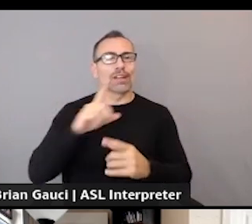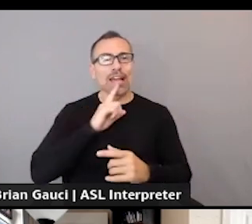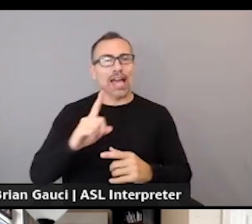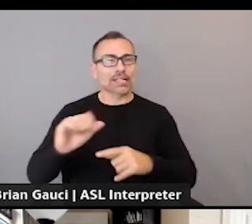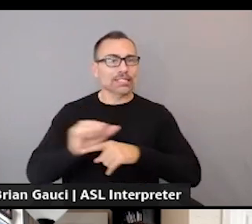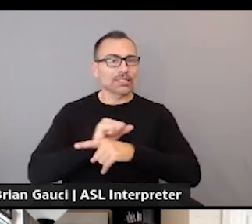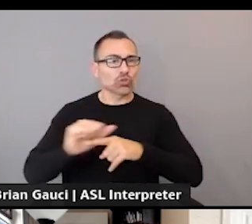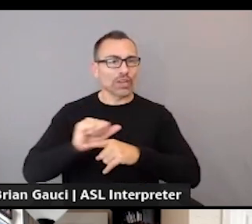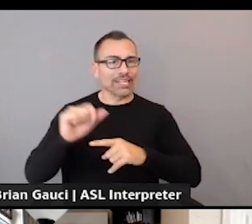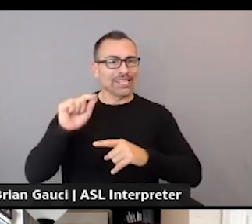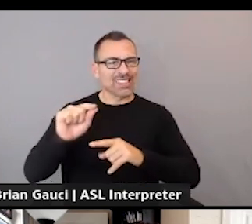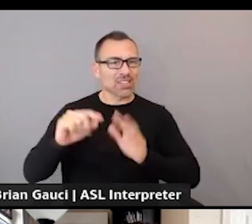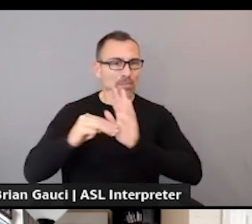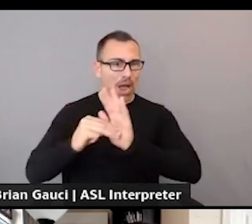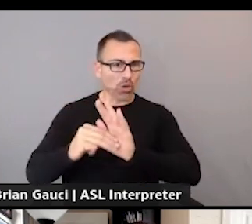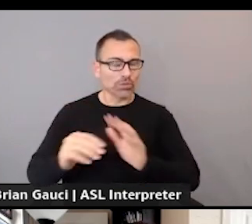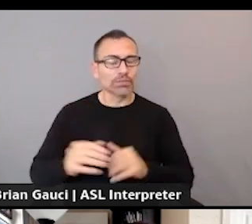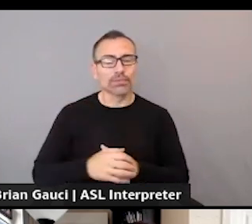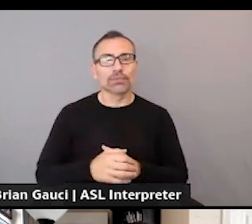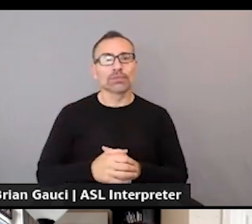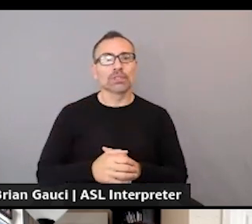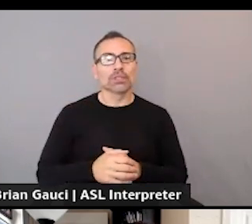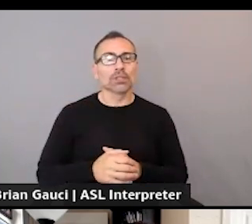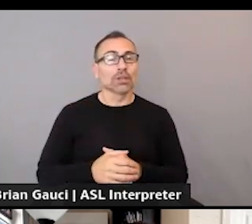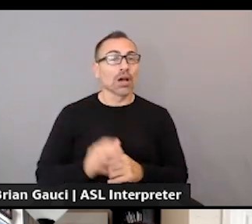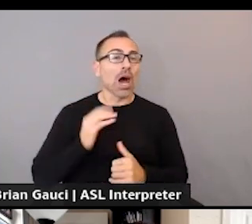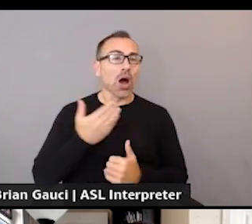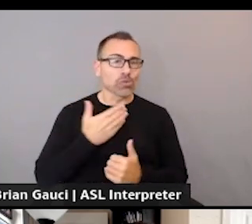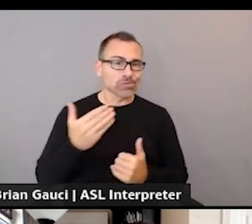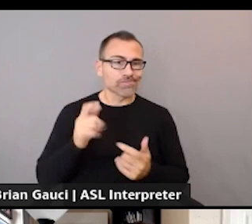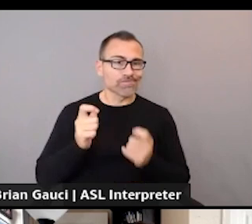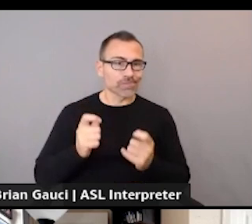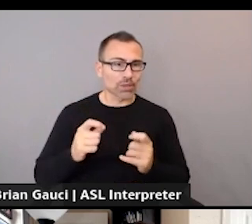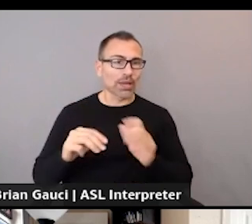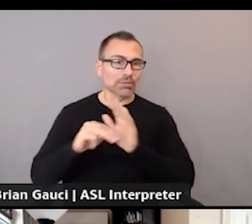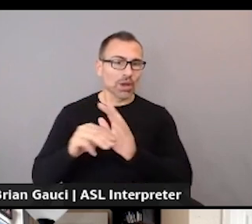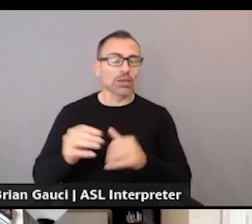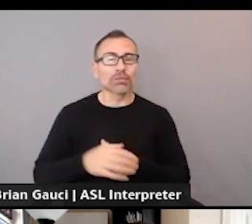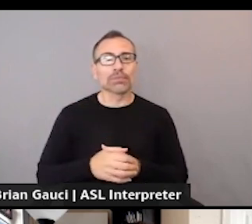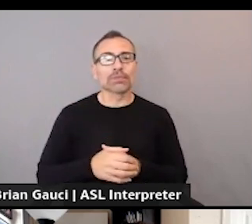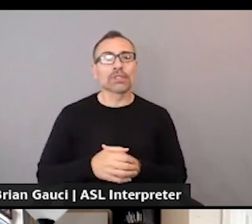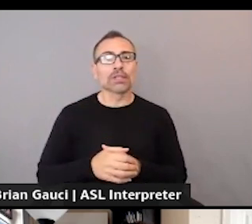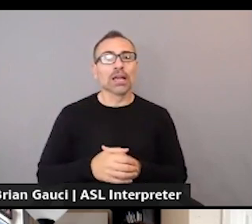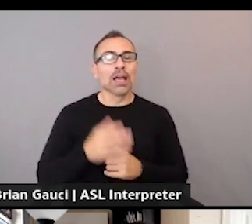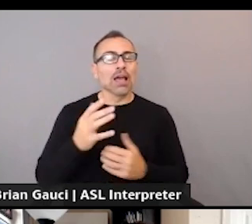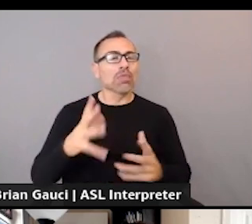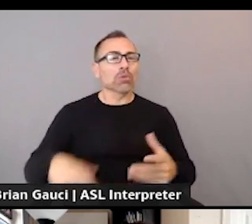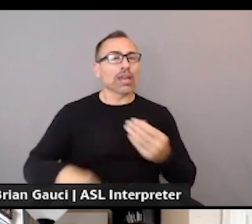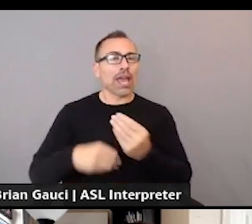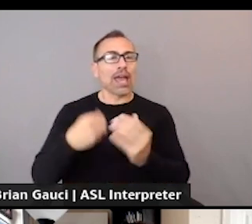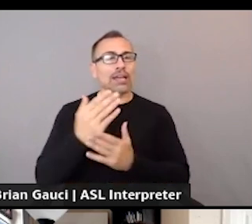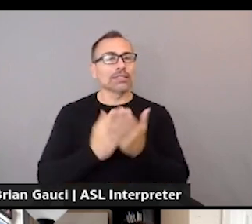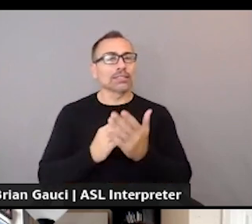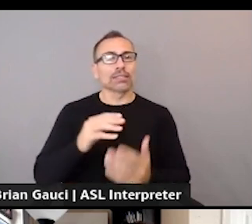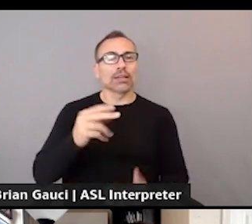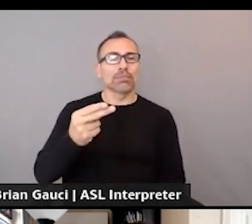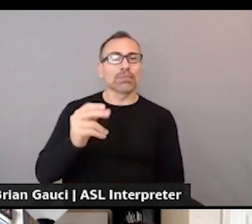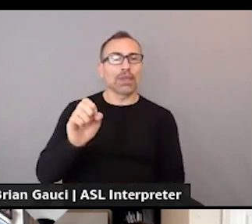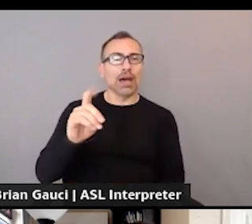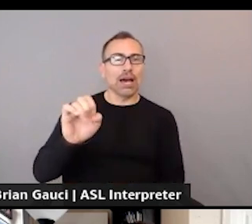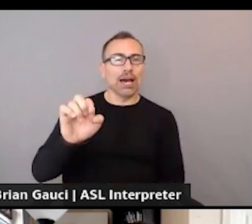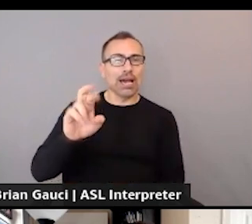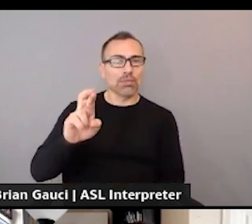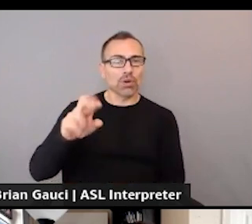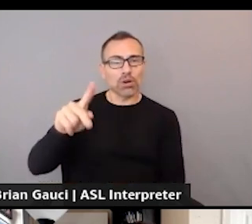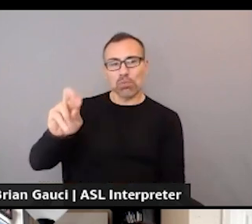train the models or customize the models, I should say, and provide a few hyperparameters. That's pretty much it. And then you hit fine